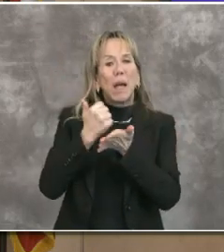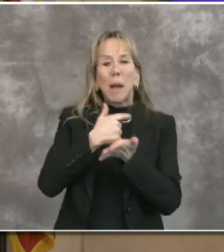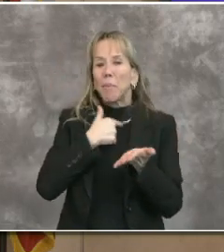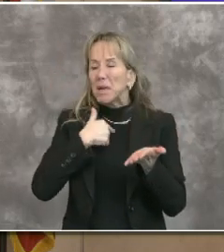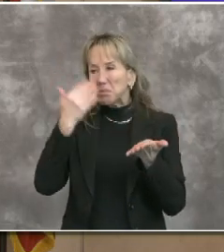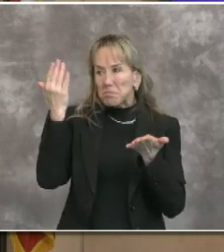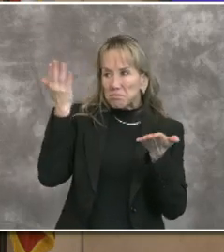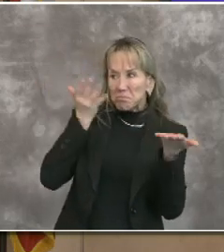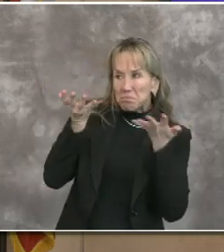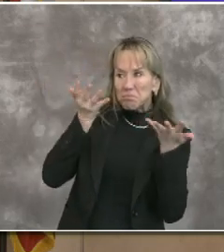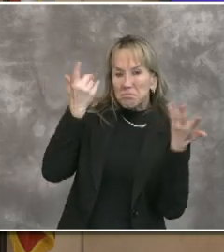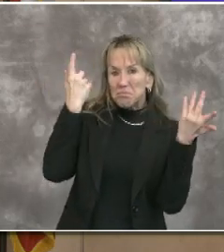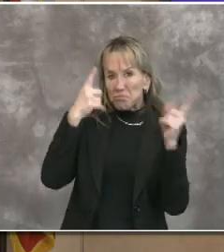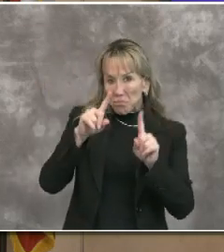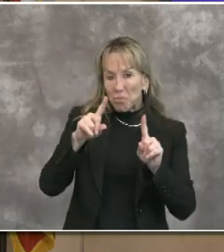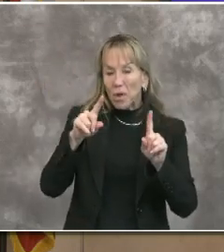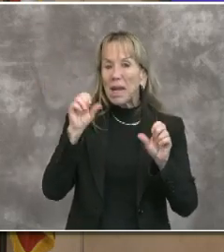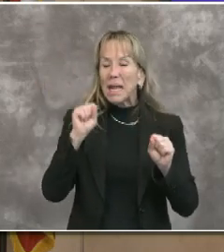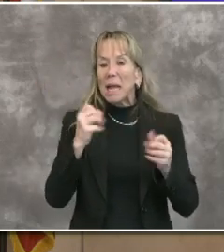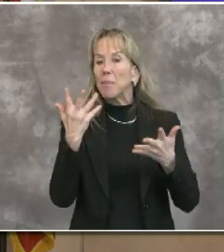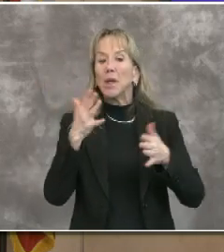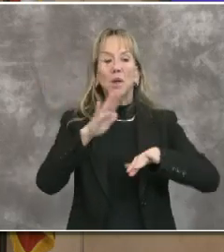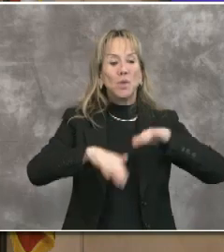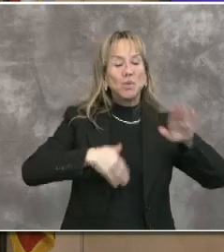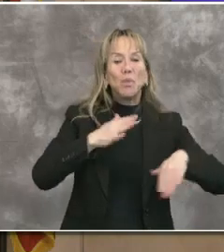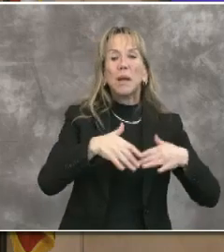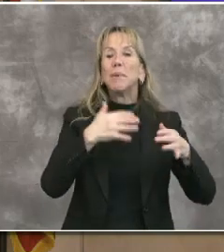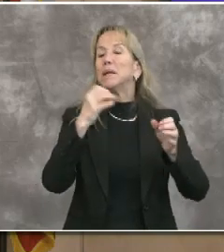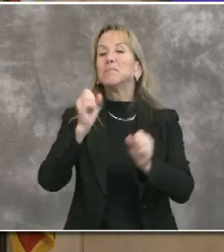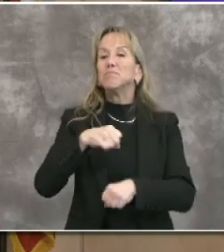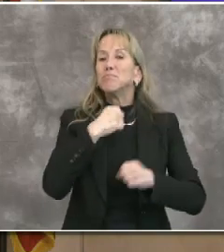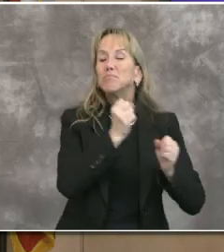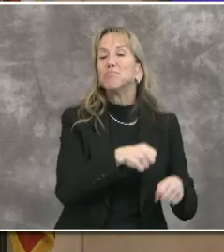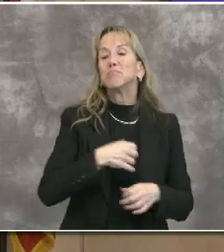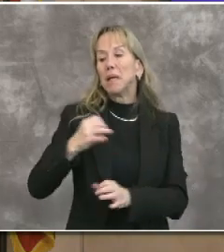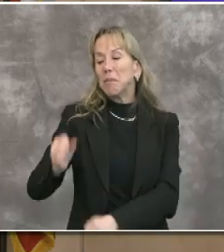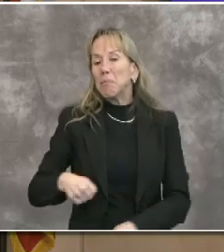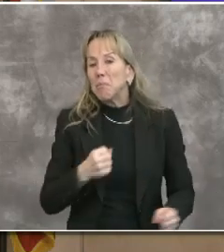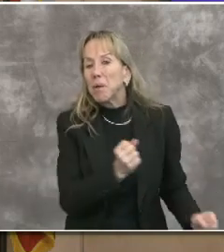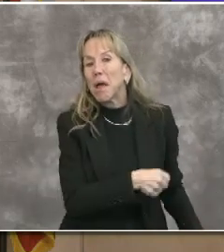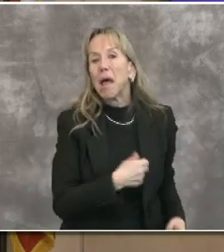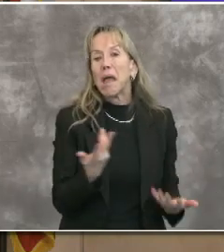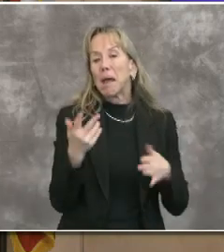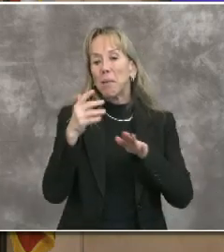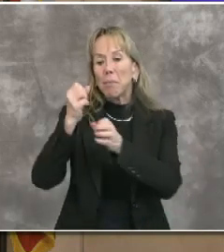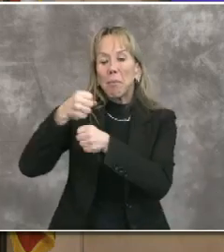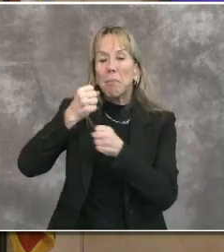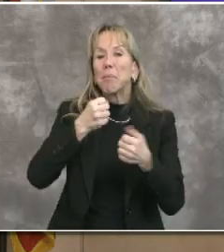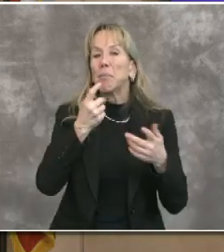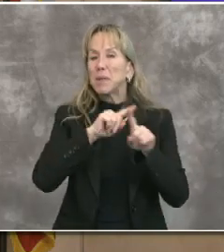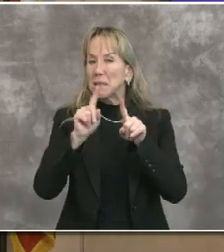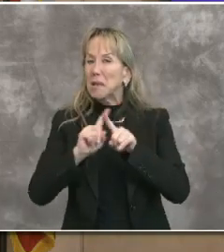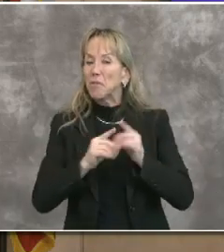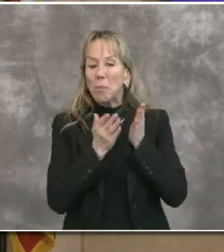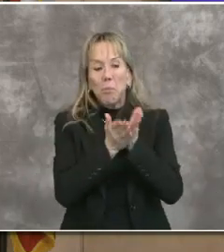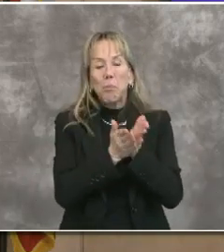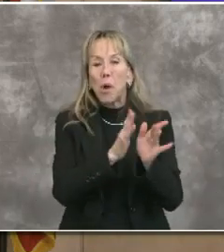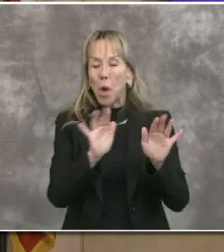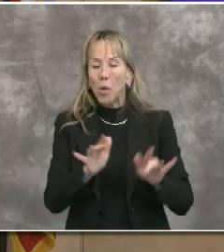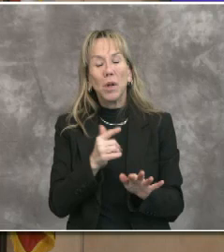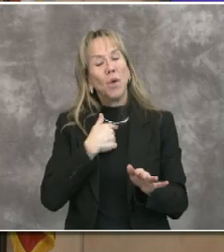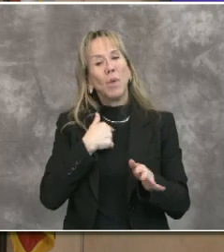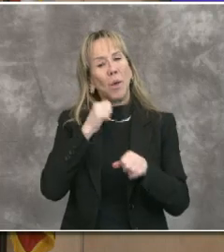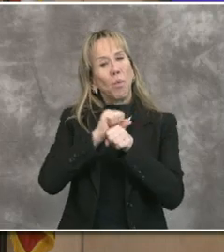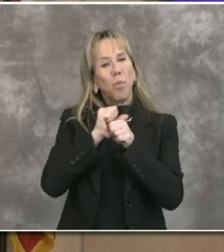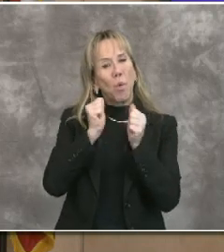swimming, surfing, paddleboarding, kayaking, and recreational boating. And so we're going to work with them to develop those plans. We're going to do those, obviously,